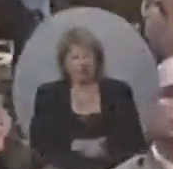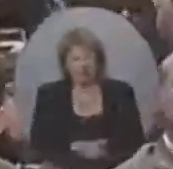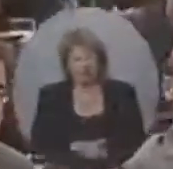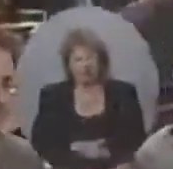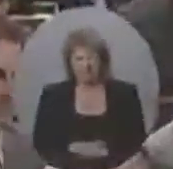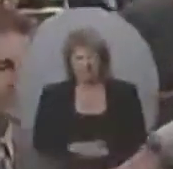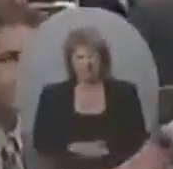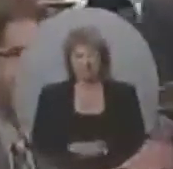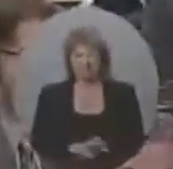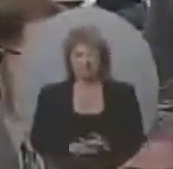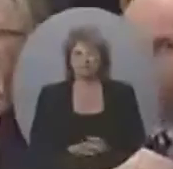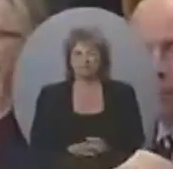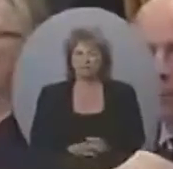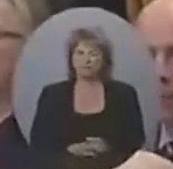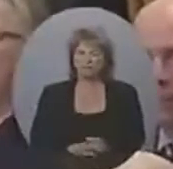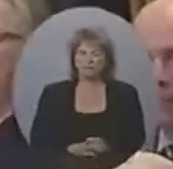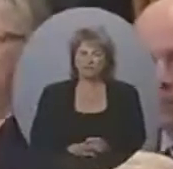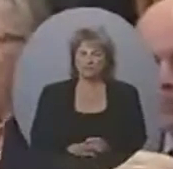la ministre d'État.